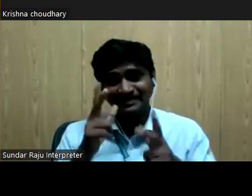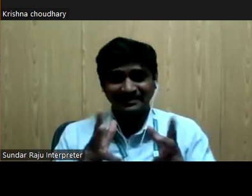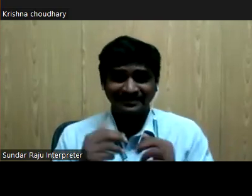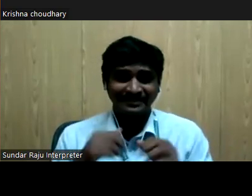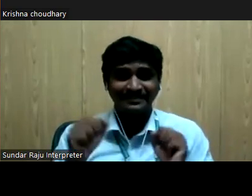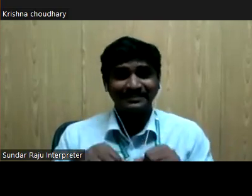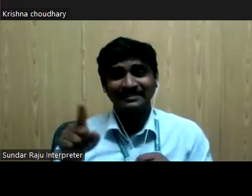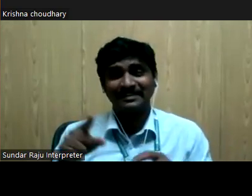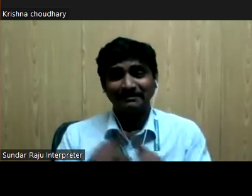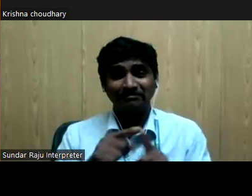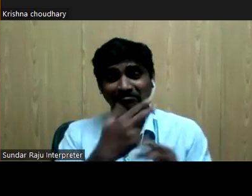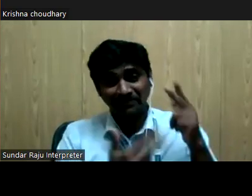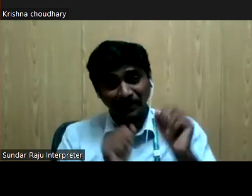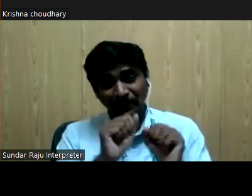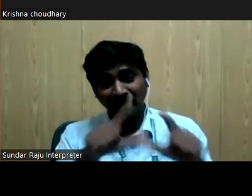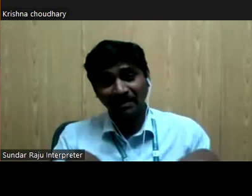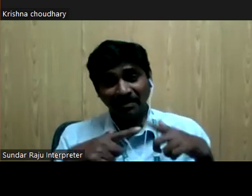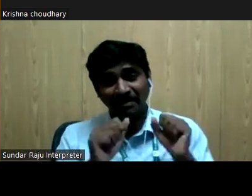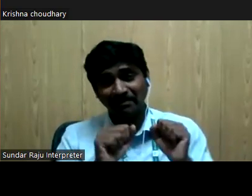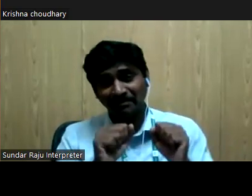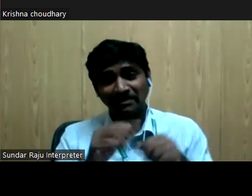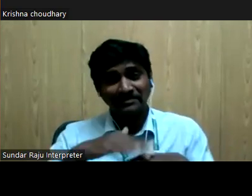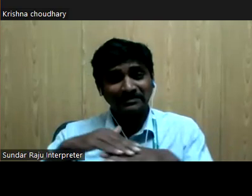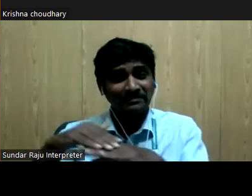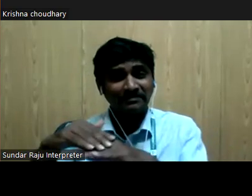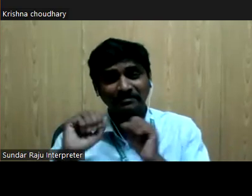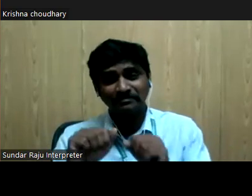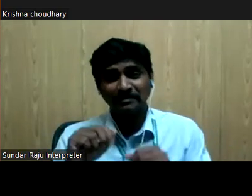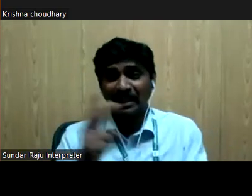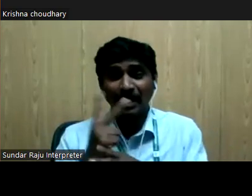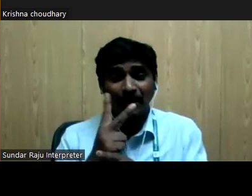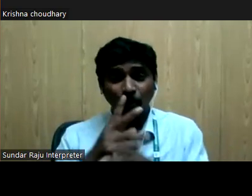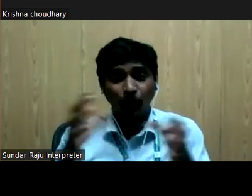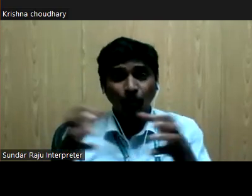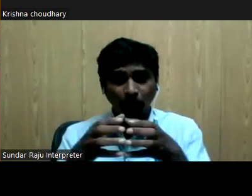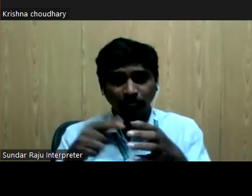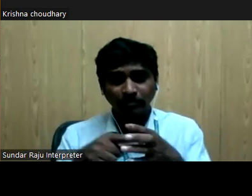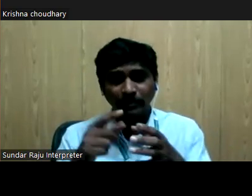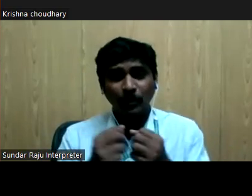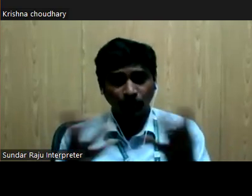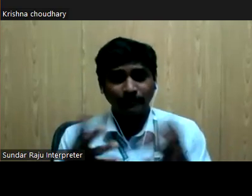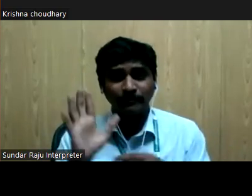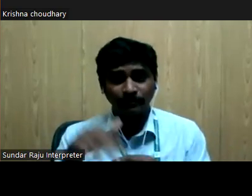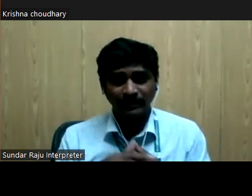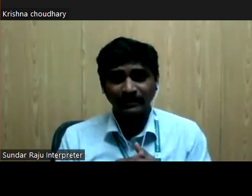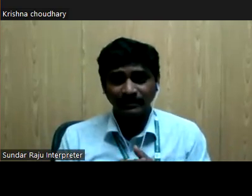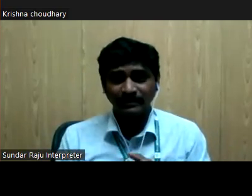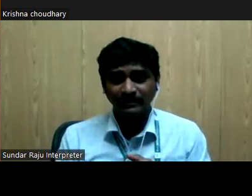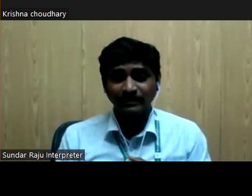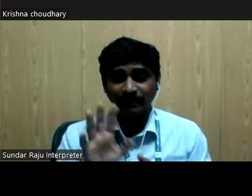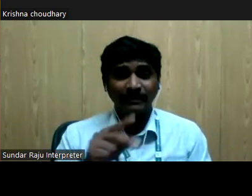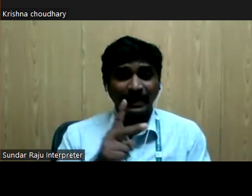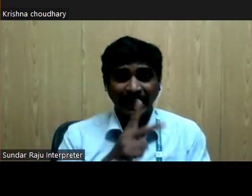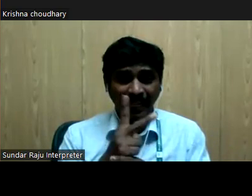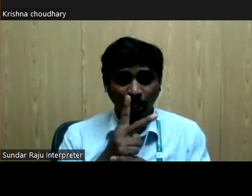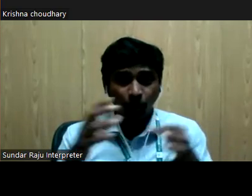she was instrumental in terms of sharing this carers group, how much it meant to her. She used the word care. If carers group